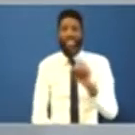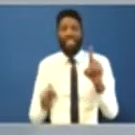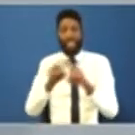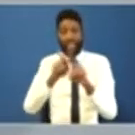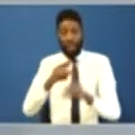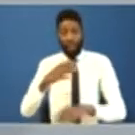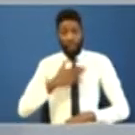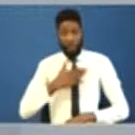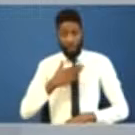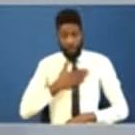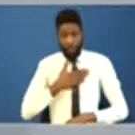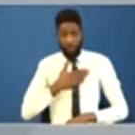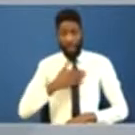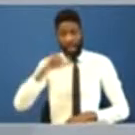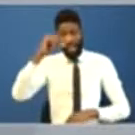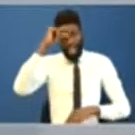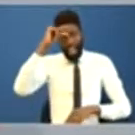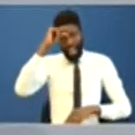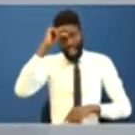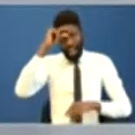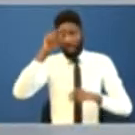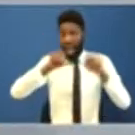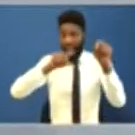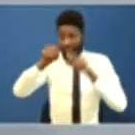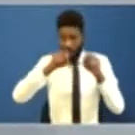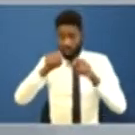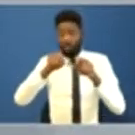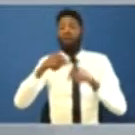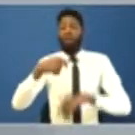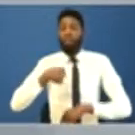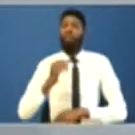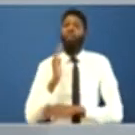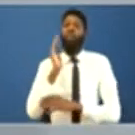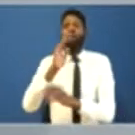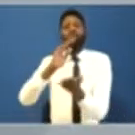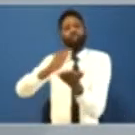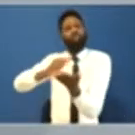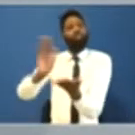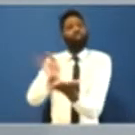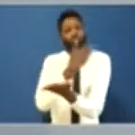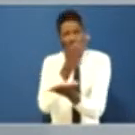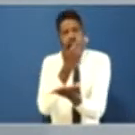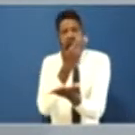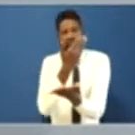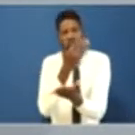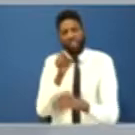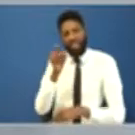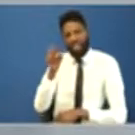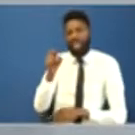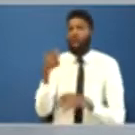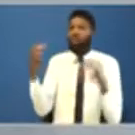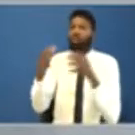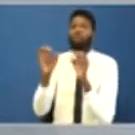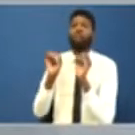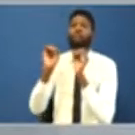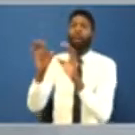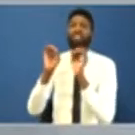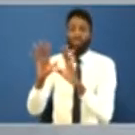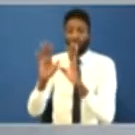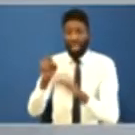administration i am going to eliminate any form of the city hall as far as